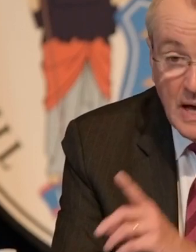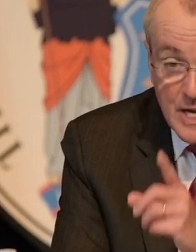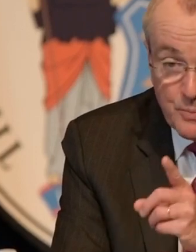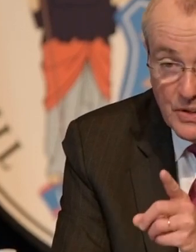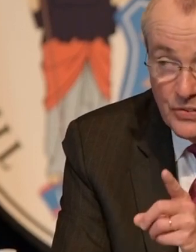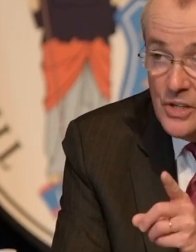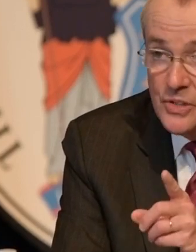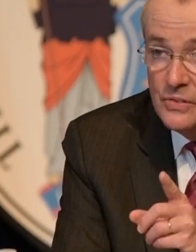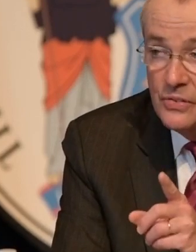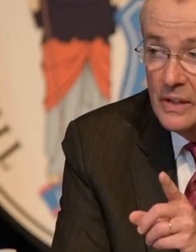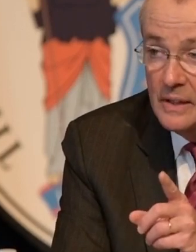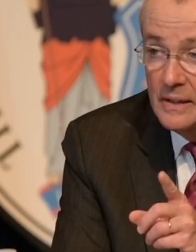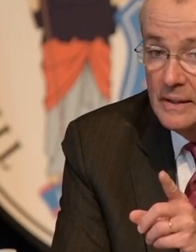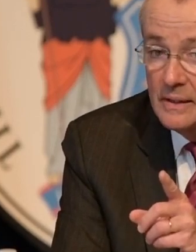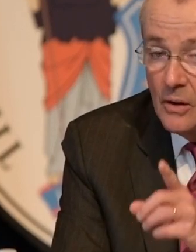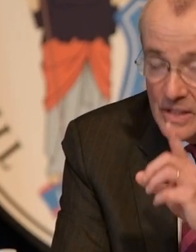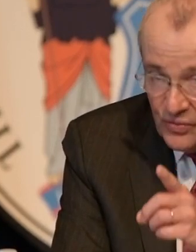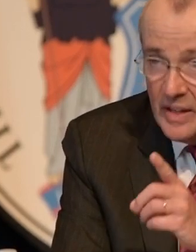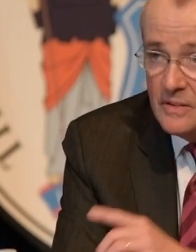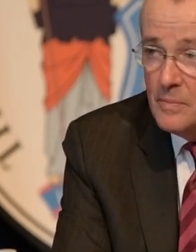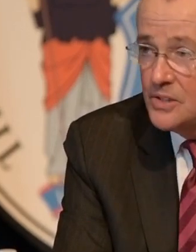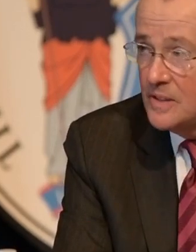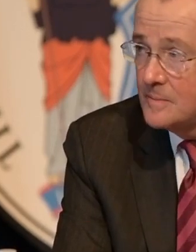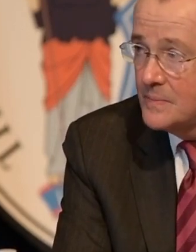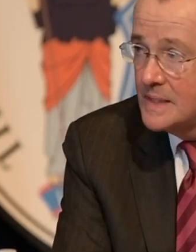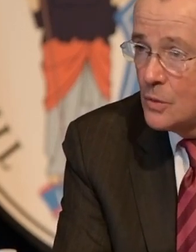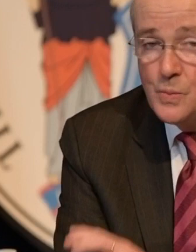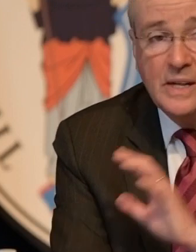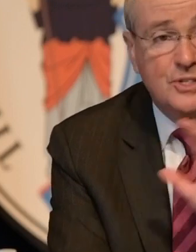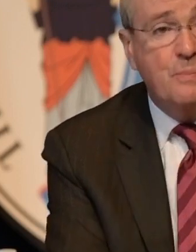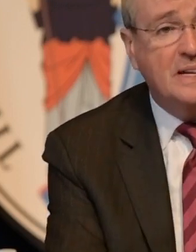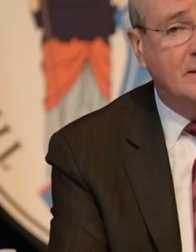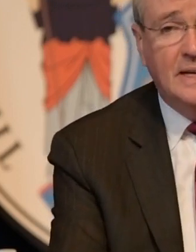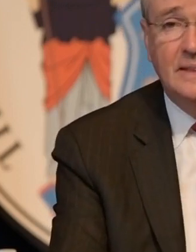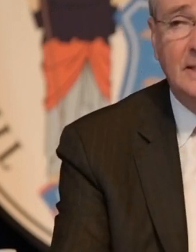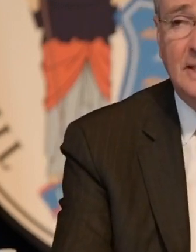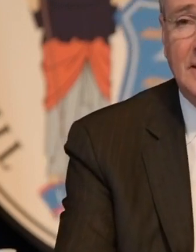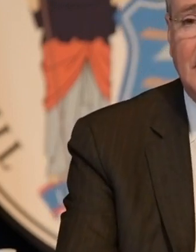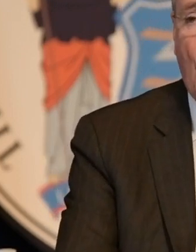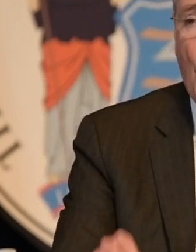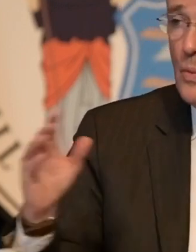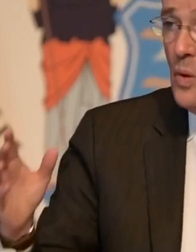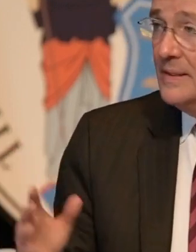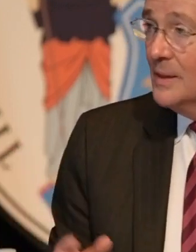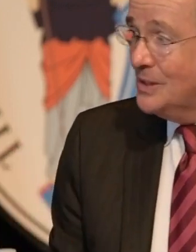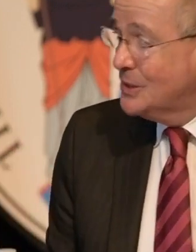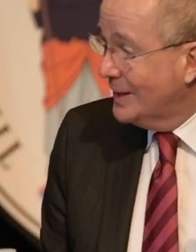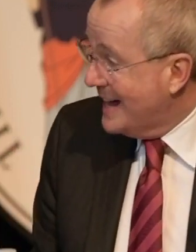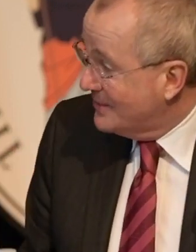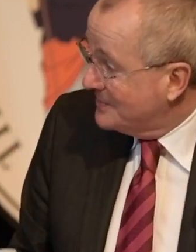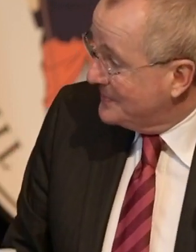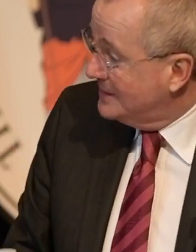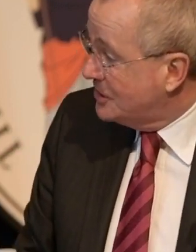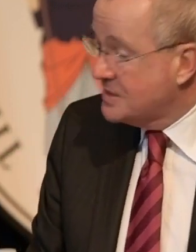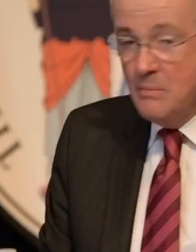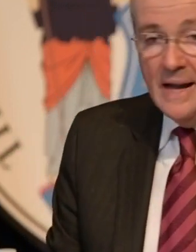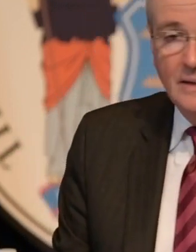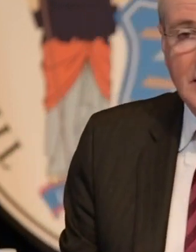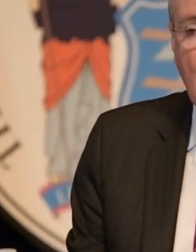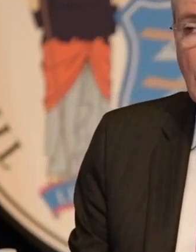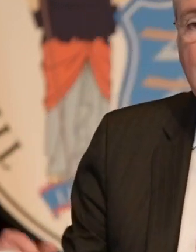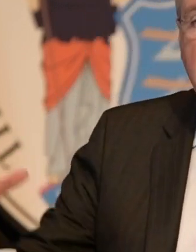on hospitalizations are a definitive measure. In other words, we could speculate all we want, and we do a lot of it, in terms